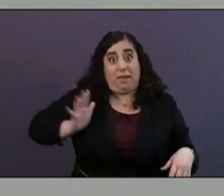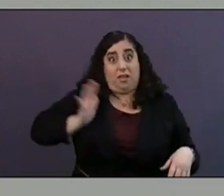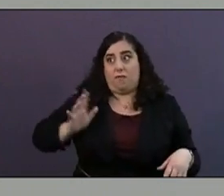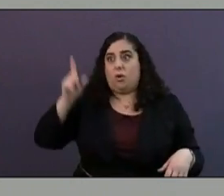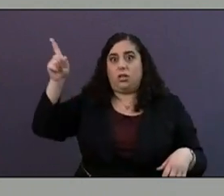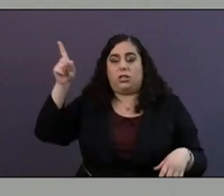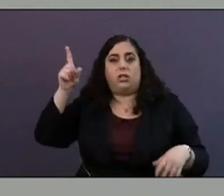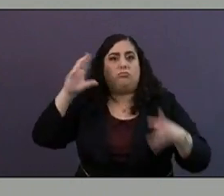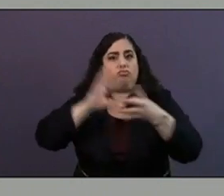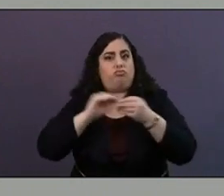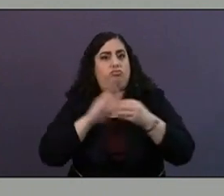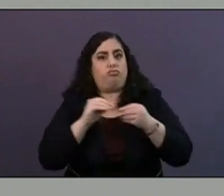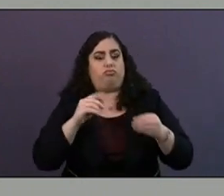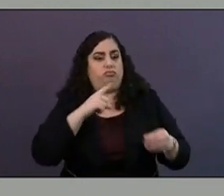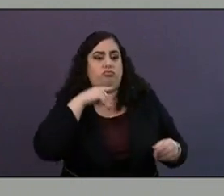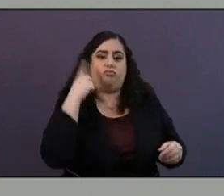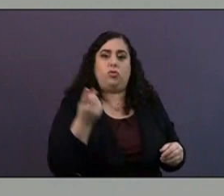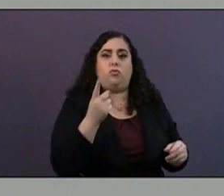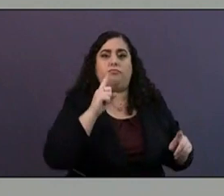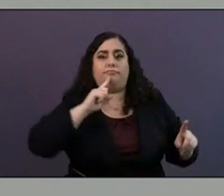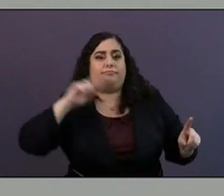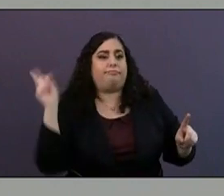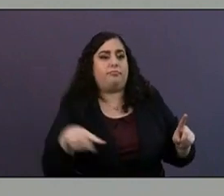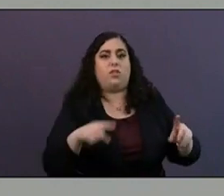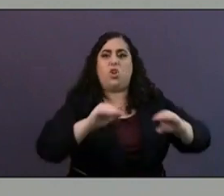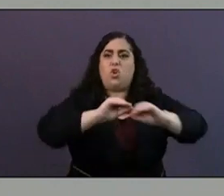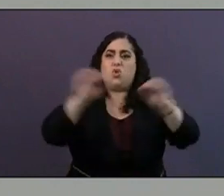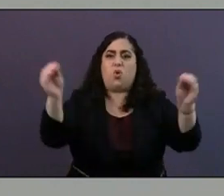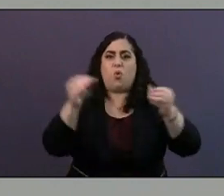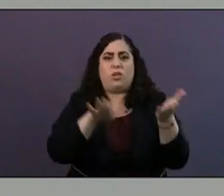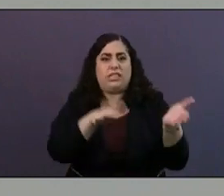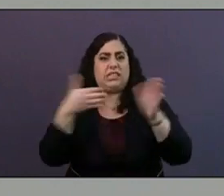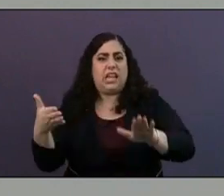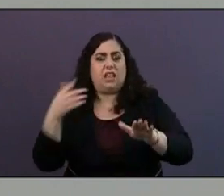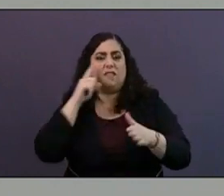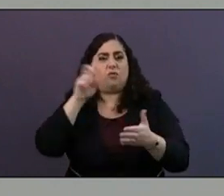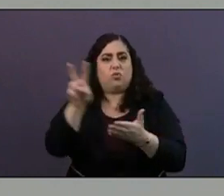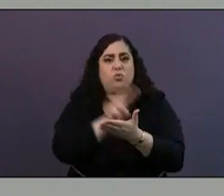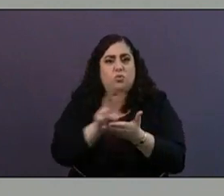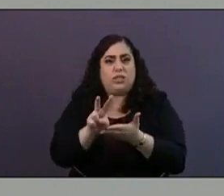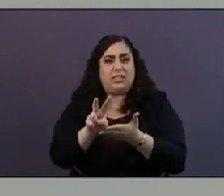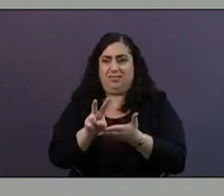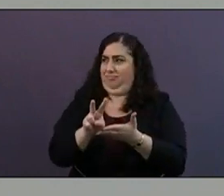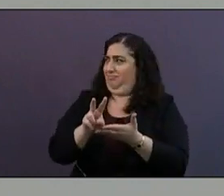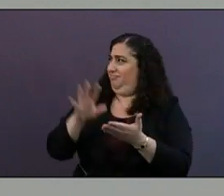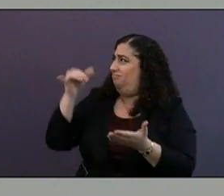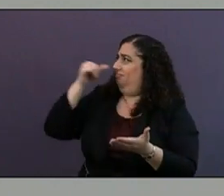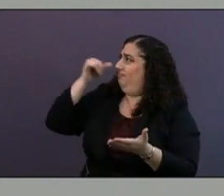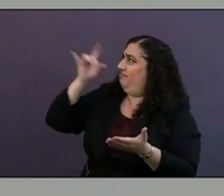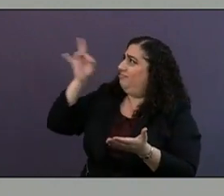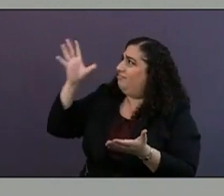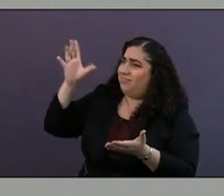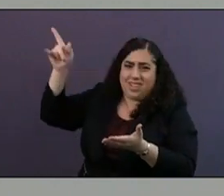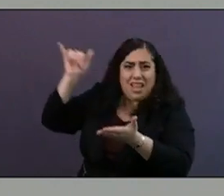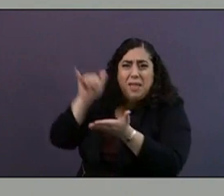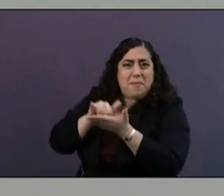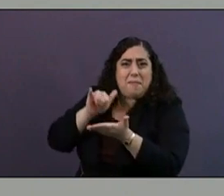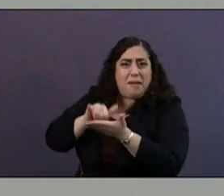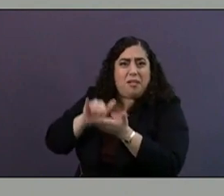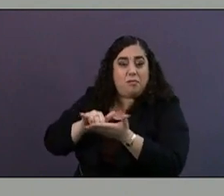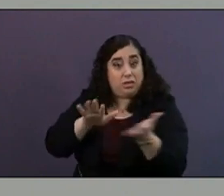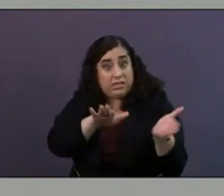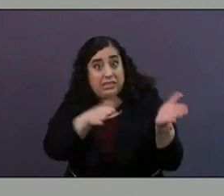any point in time there were not going to be any deaths in 14 days. That's impossible for a large